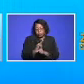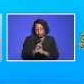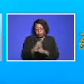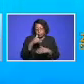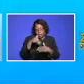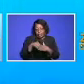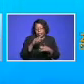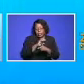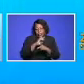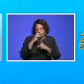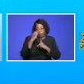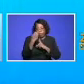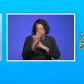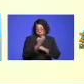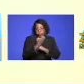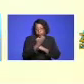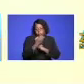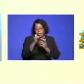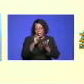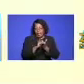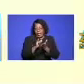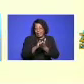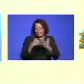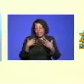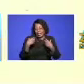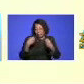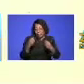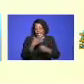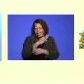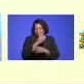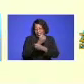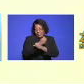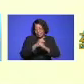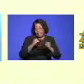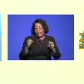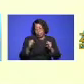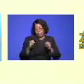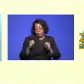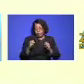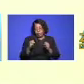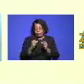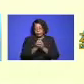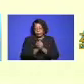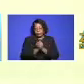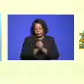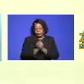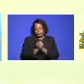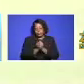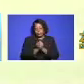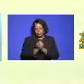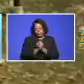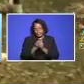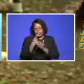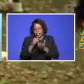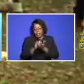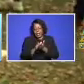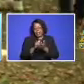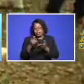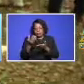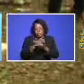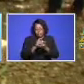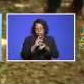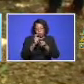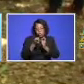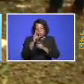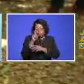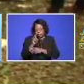an environment that is as healthy and as safe as it can be. He isn't denying, though, that several adjustments must